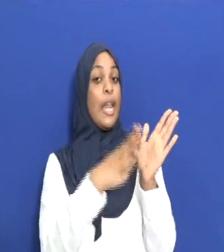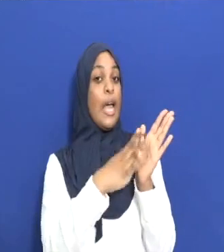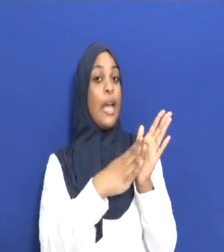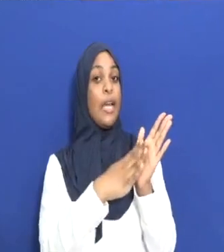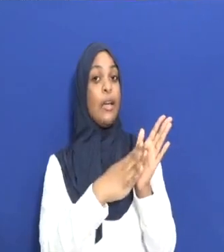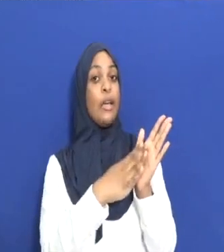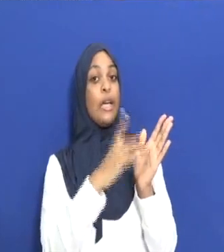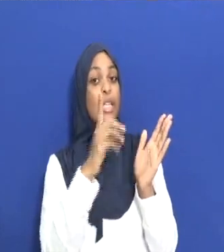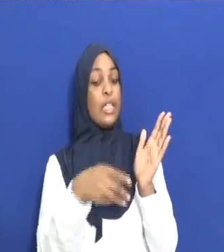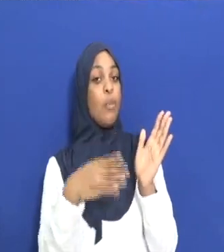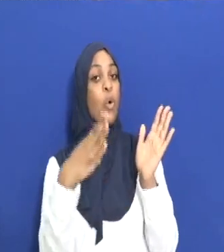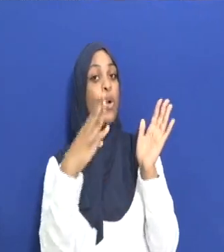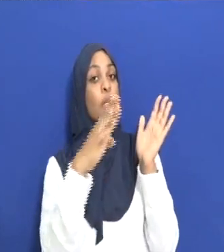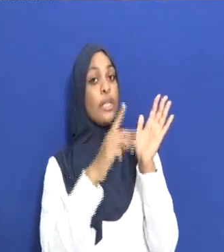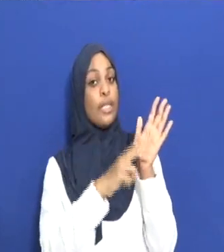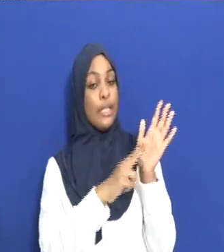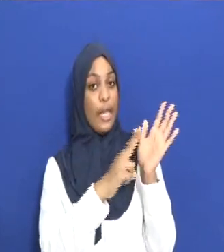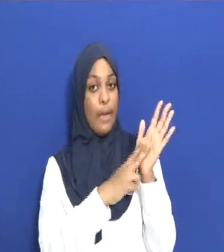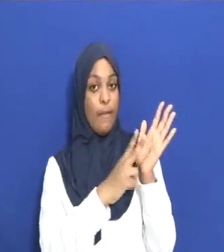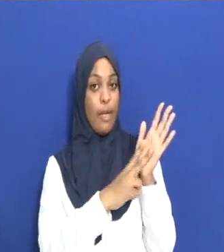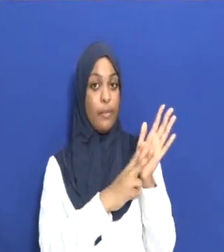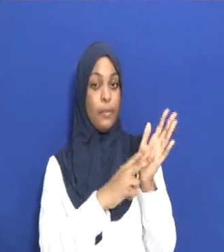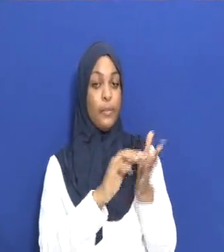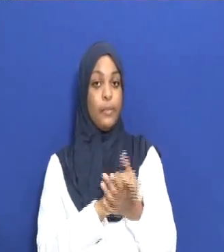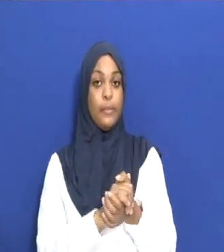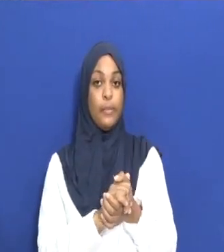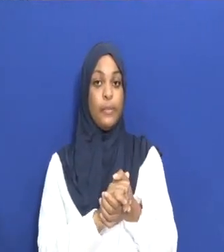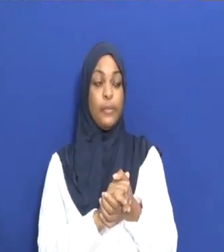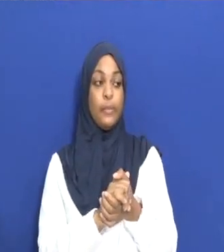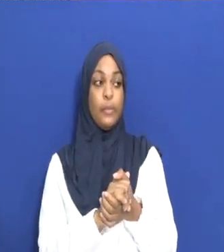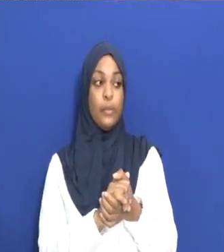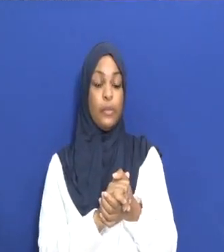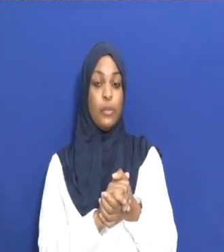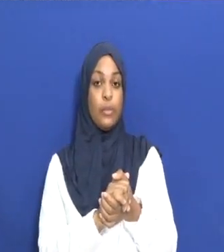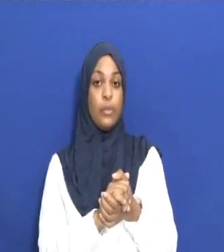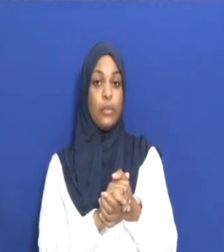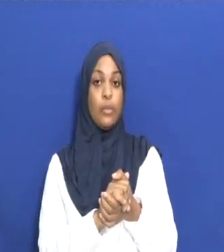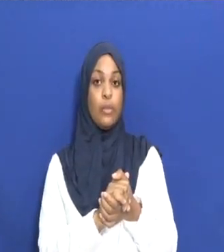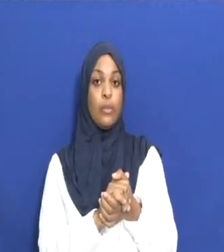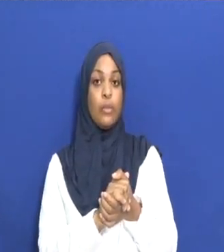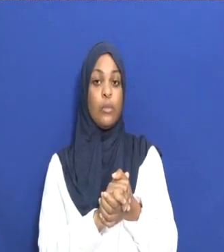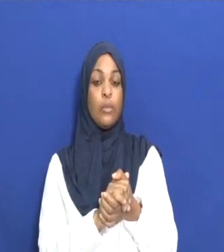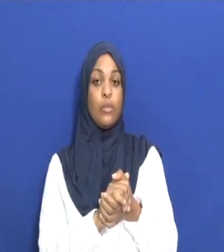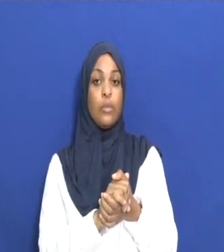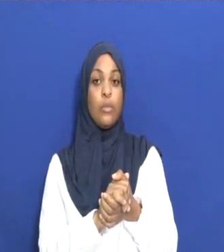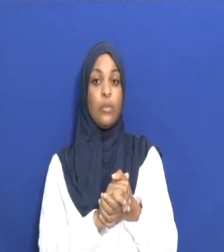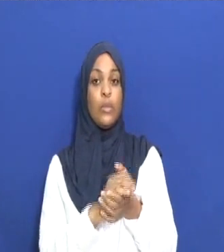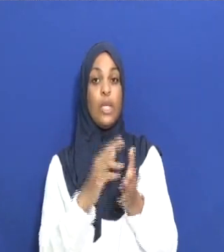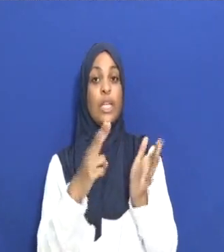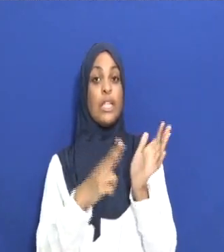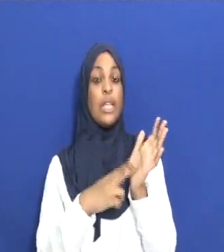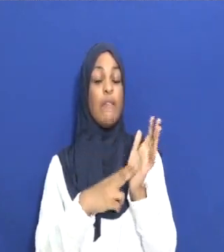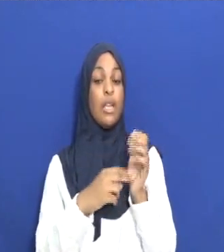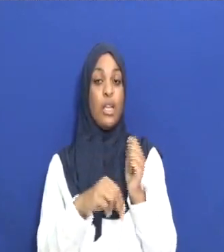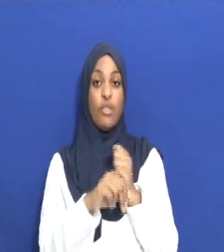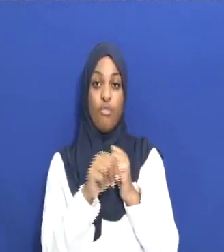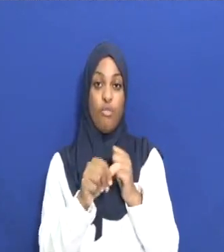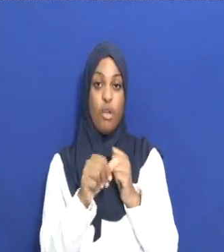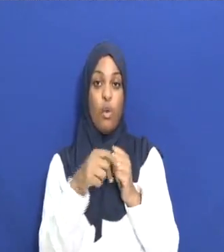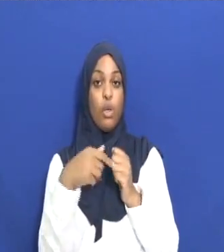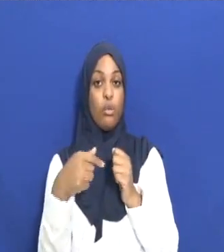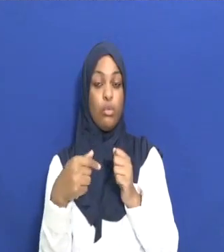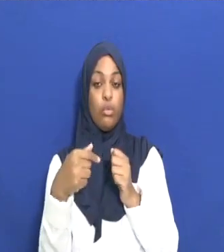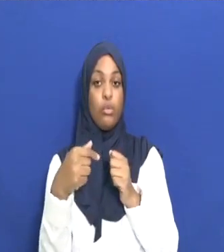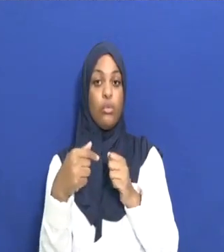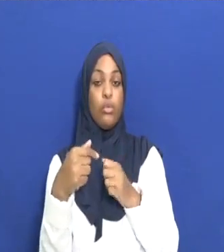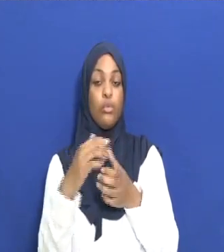saying that 9 multiply itself 7 times. Here we